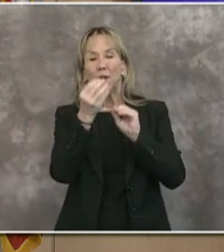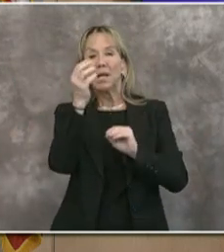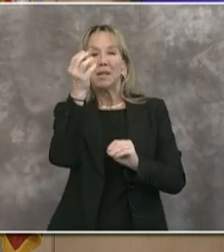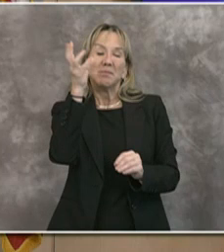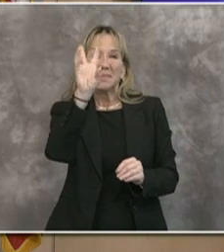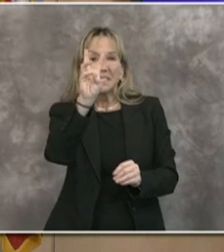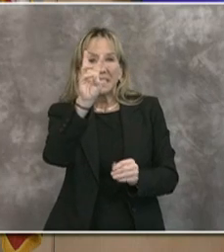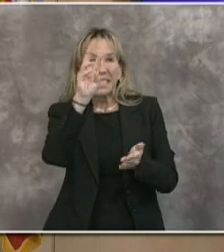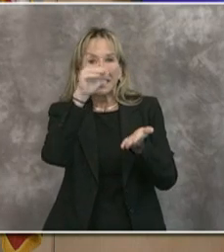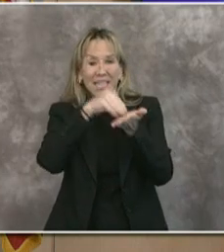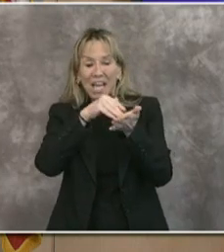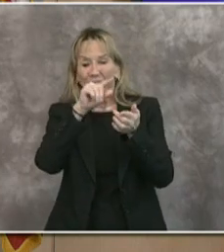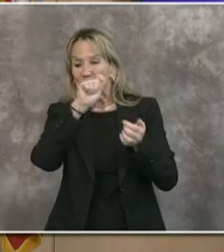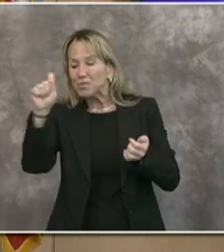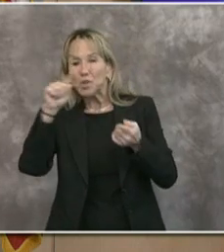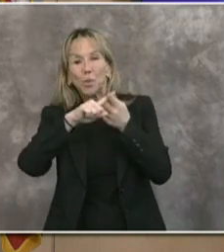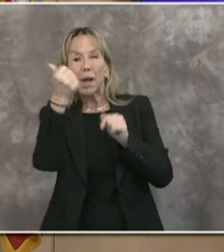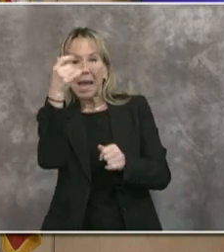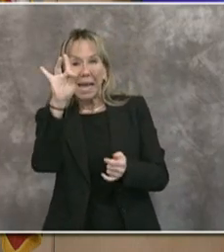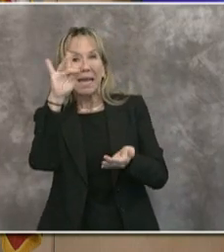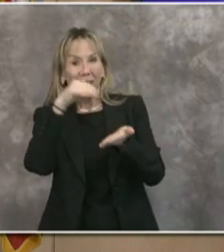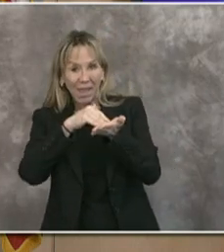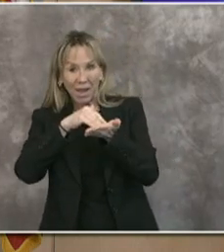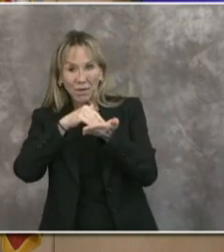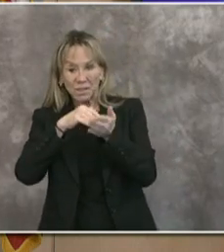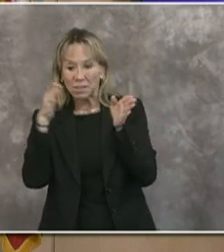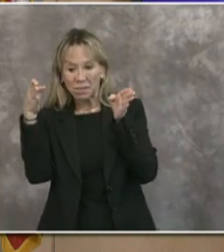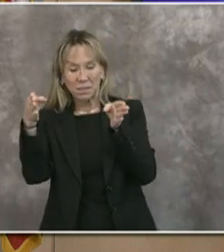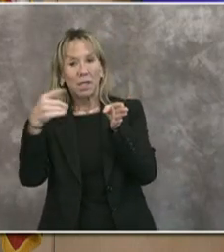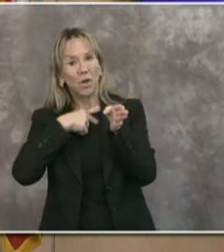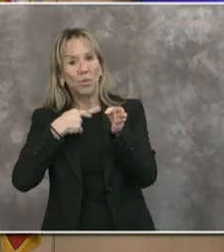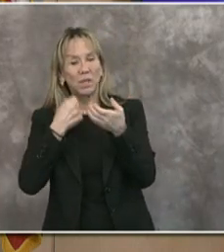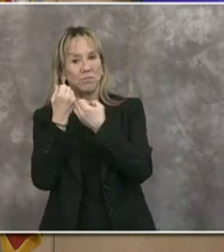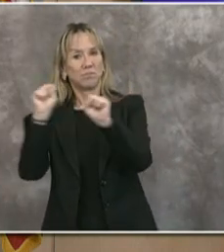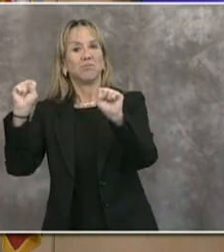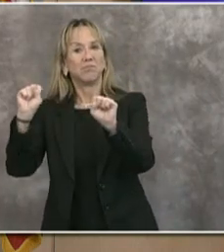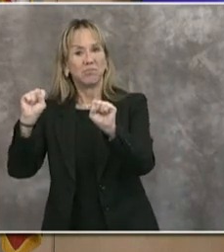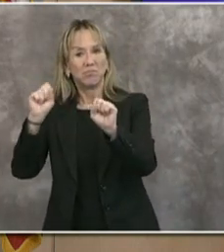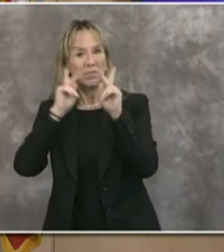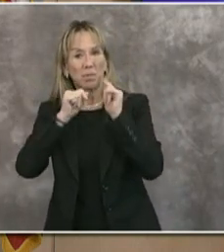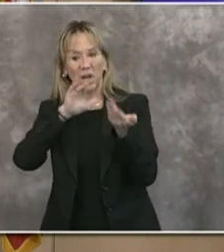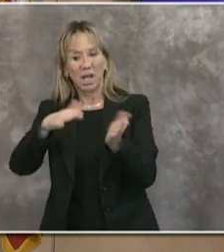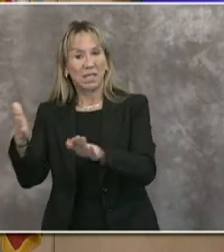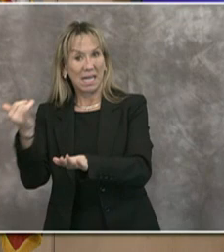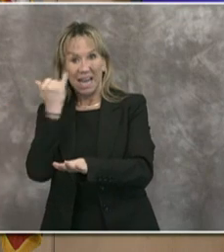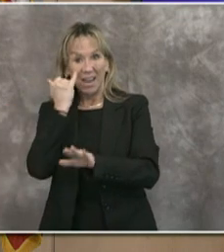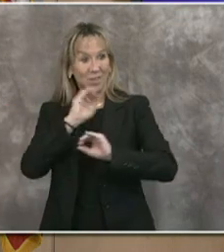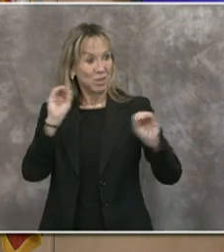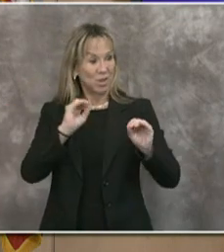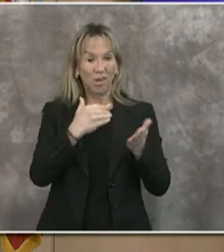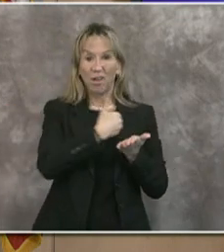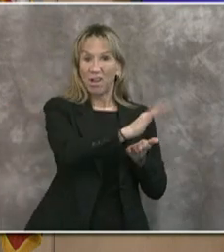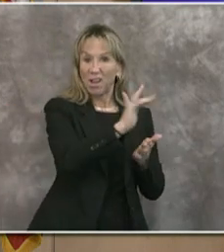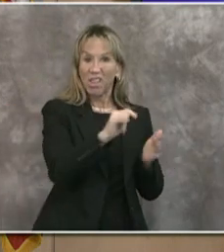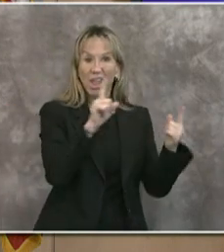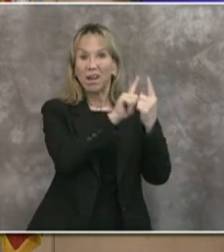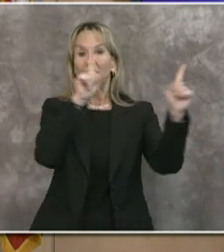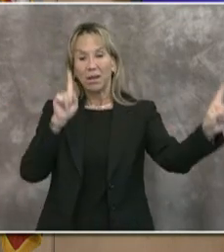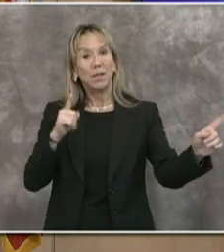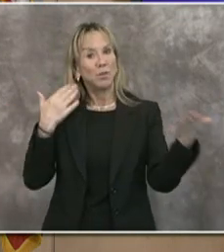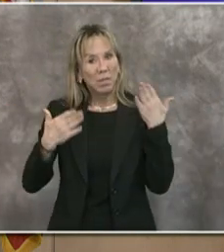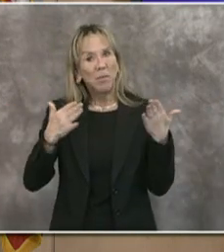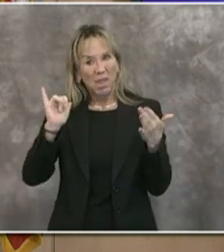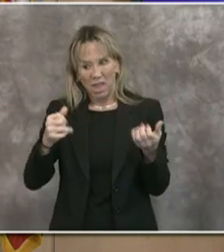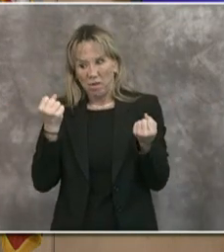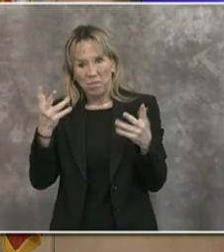deaths in San Diego County as of the end of April due to this intervention alone. This goes to reinforce what